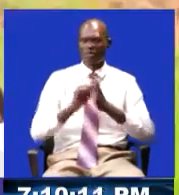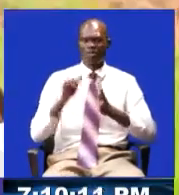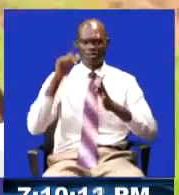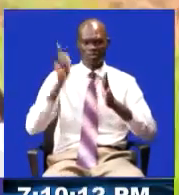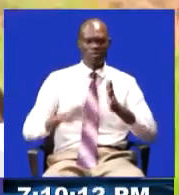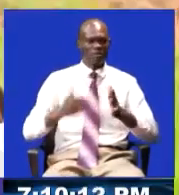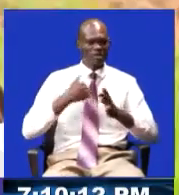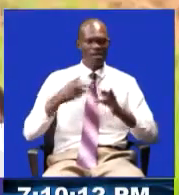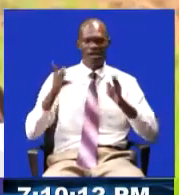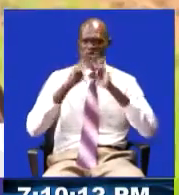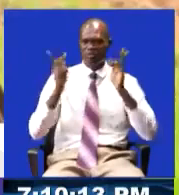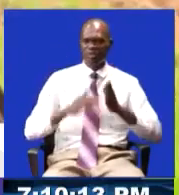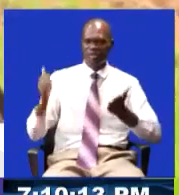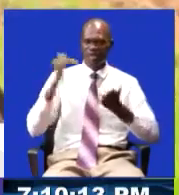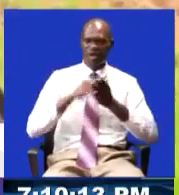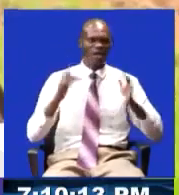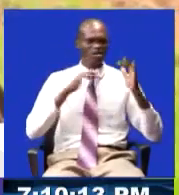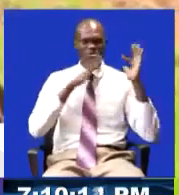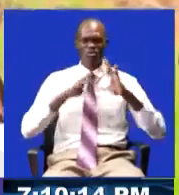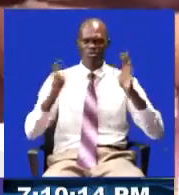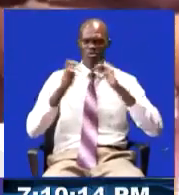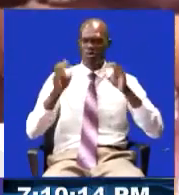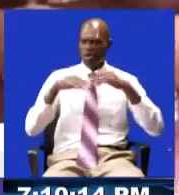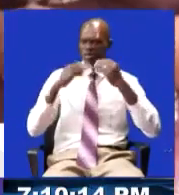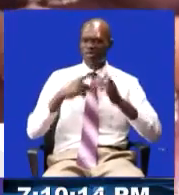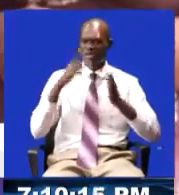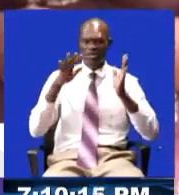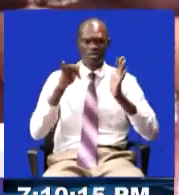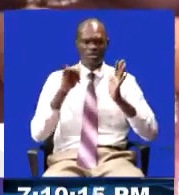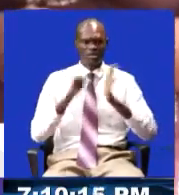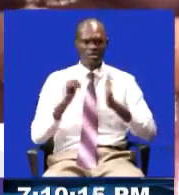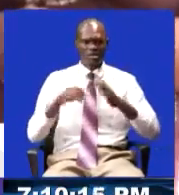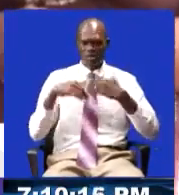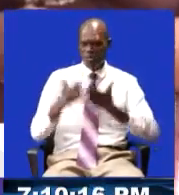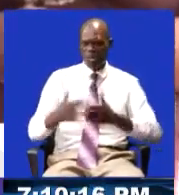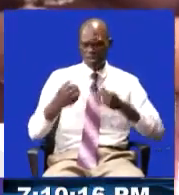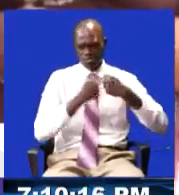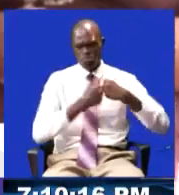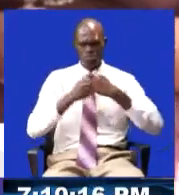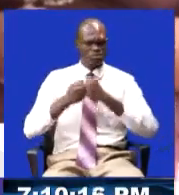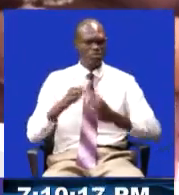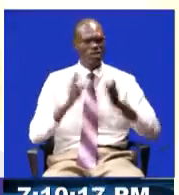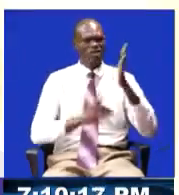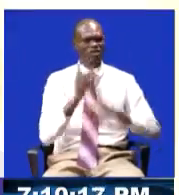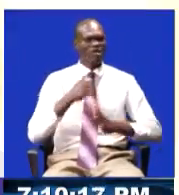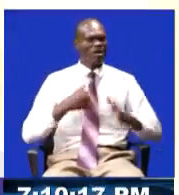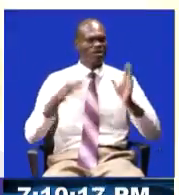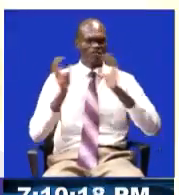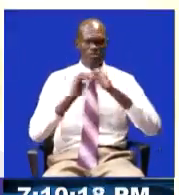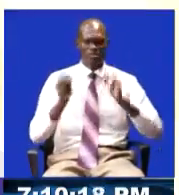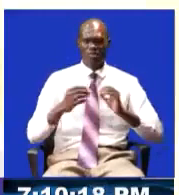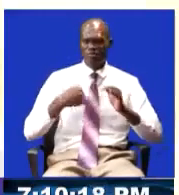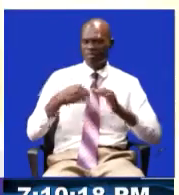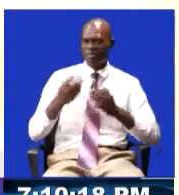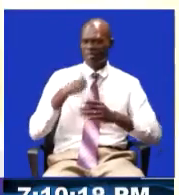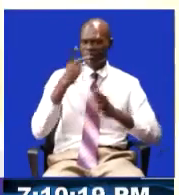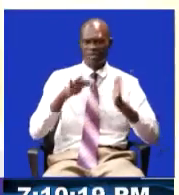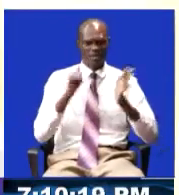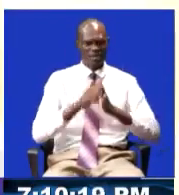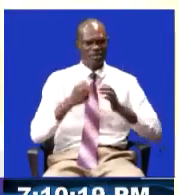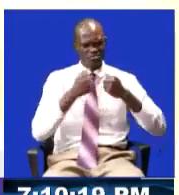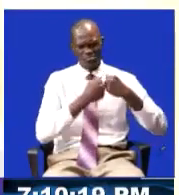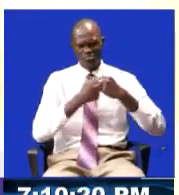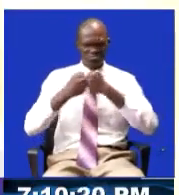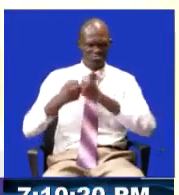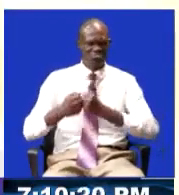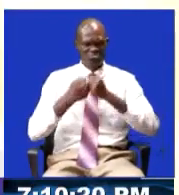kendo ok nomed koko kowacho ni kama ji yware ok nyal bedo kod dongruok. Dwaro ni mondo kik waket yuaruok wa mbele